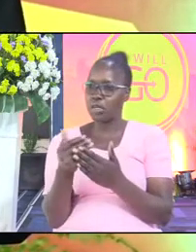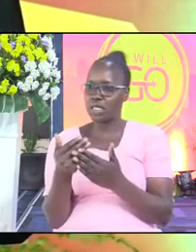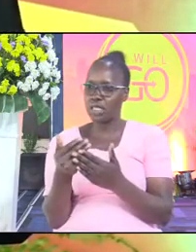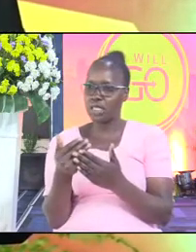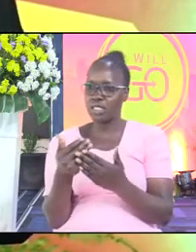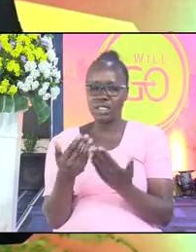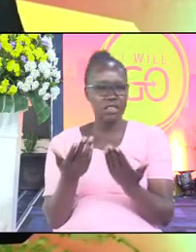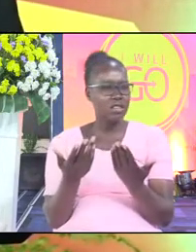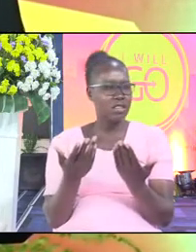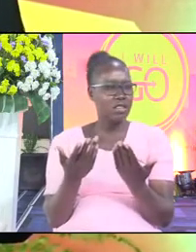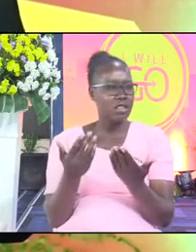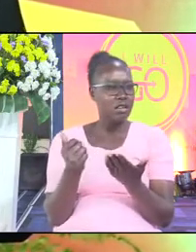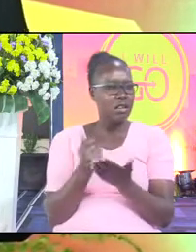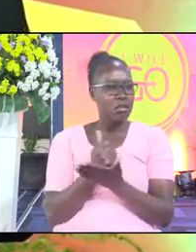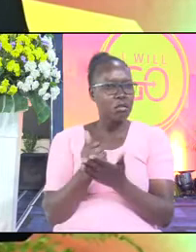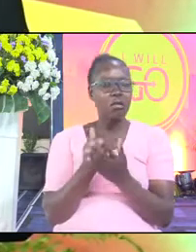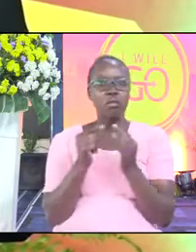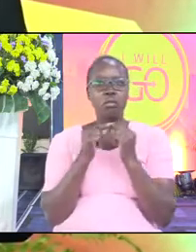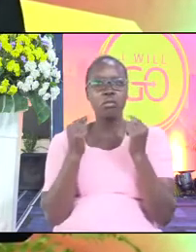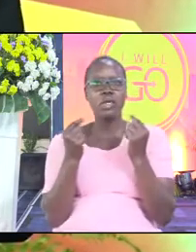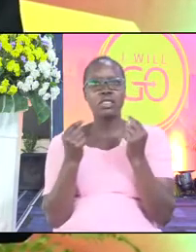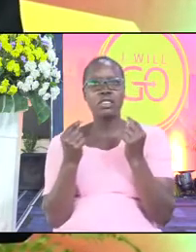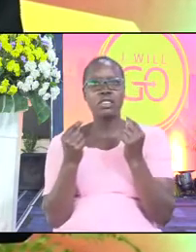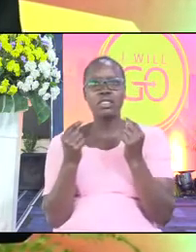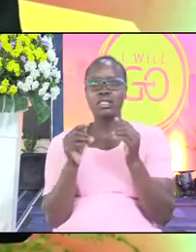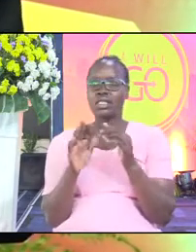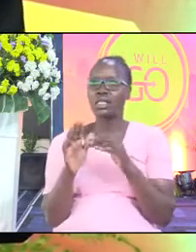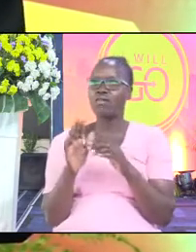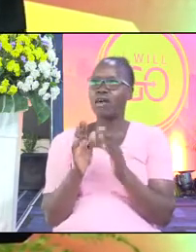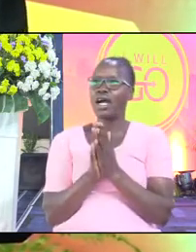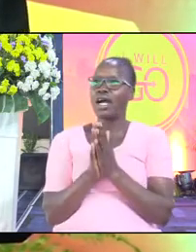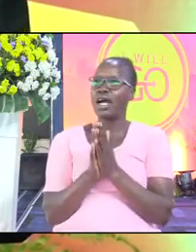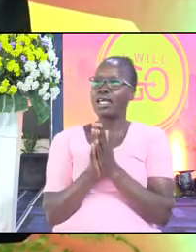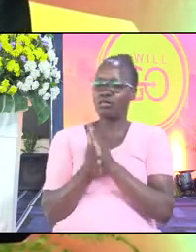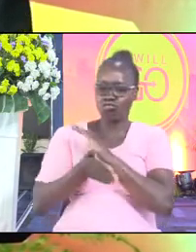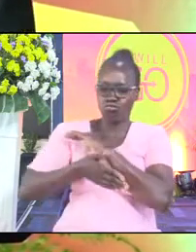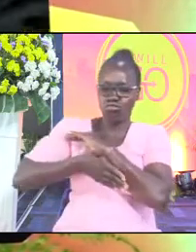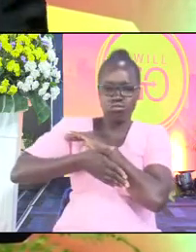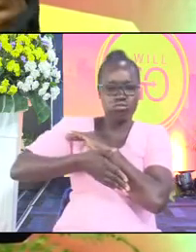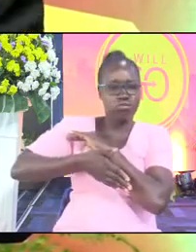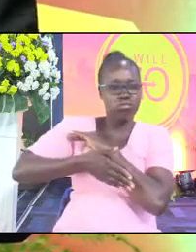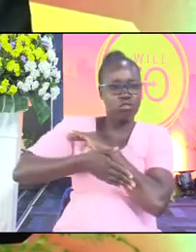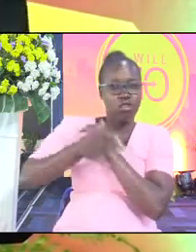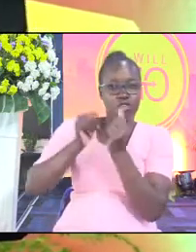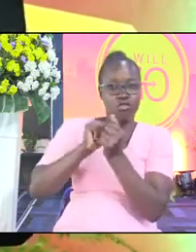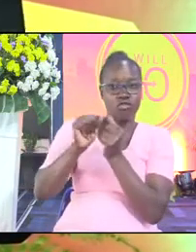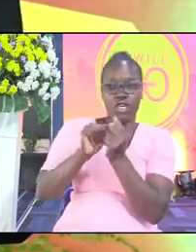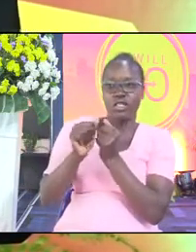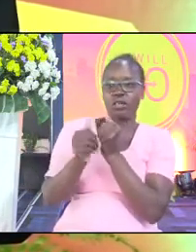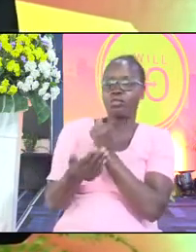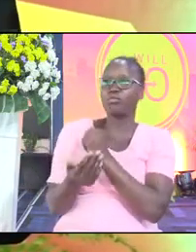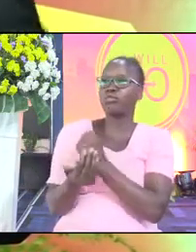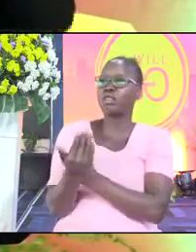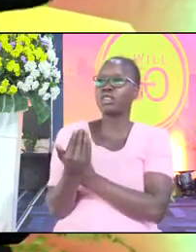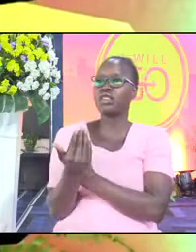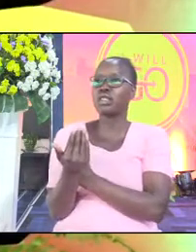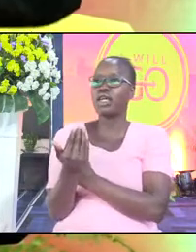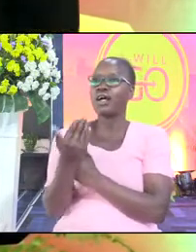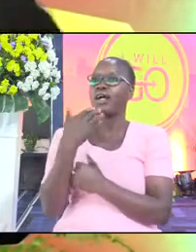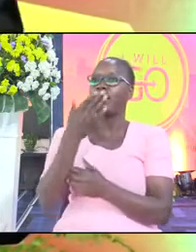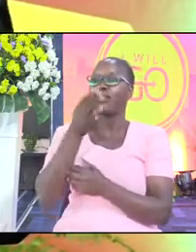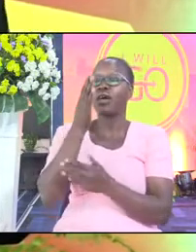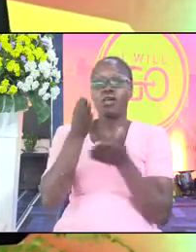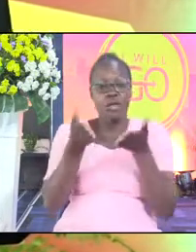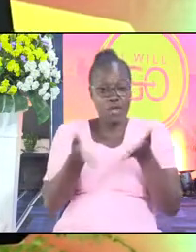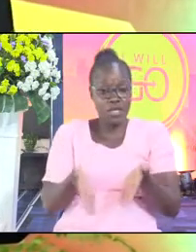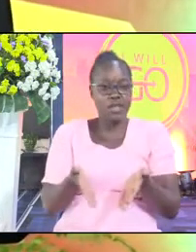Chief Andrew and Pastor. I left at 1 a.m. on Friday morning. But thank God I